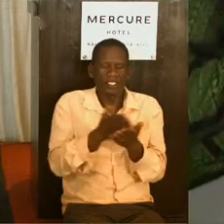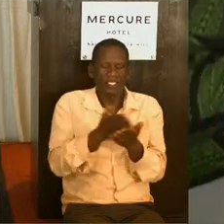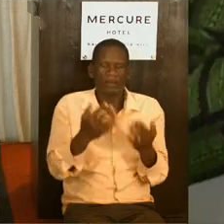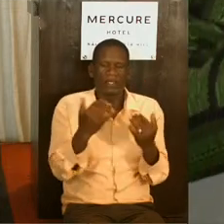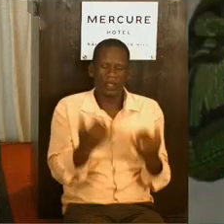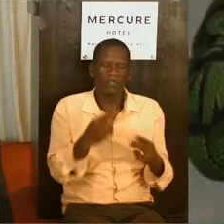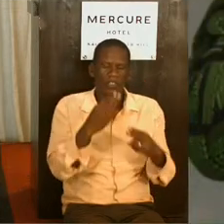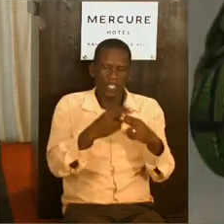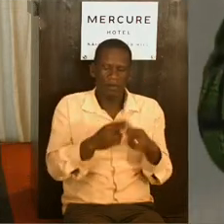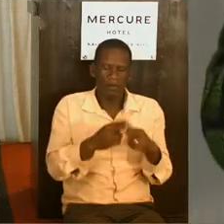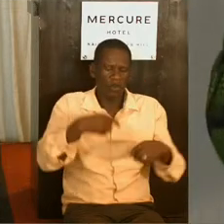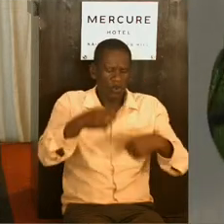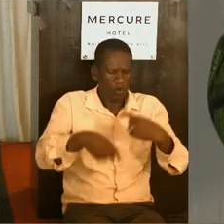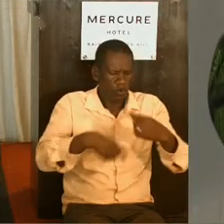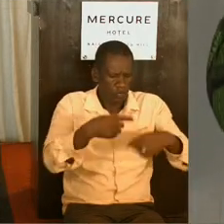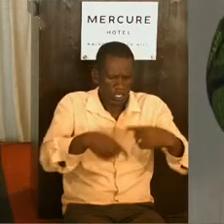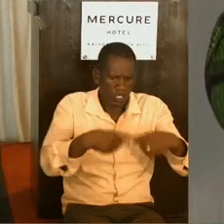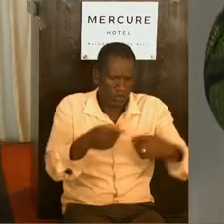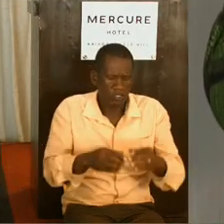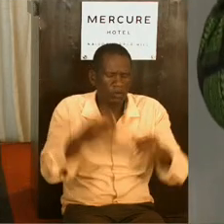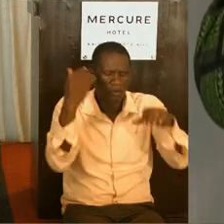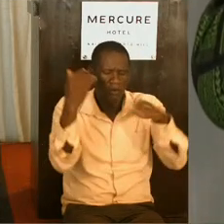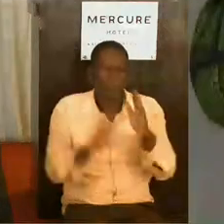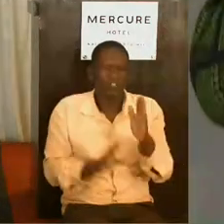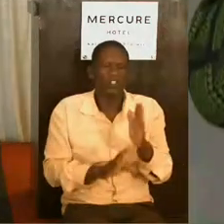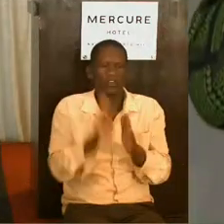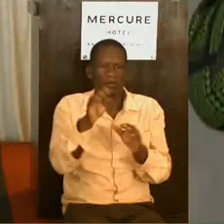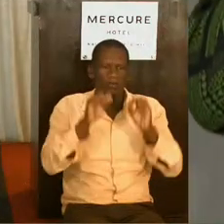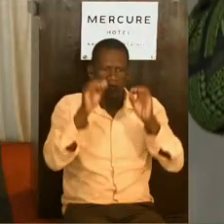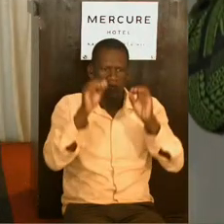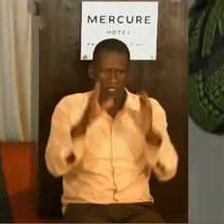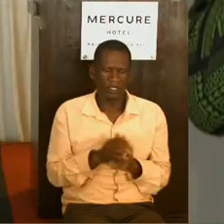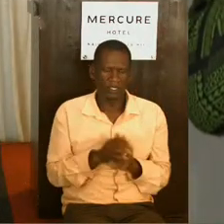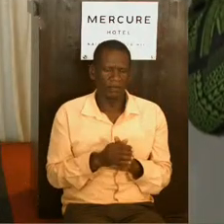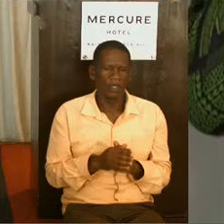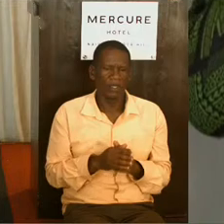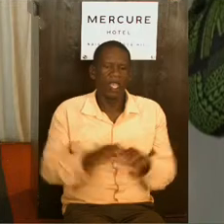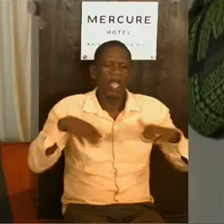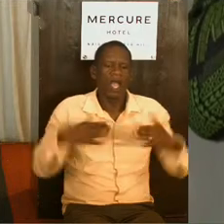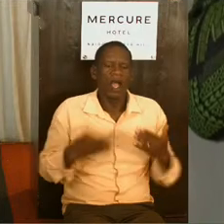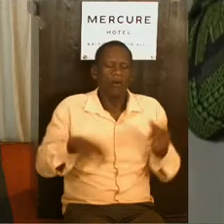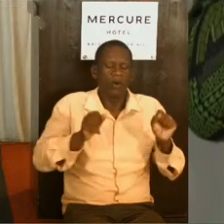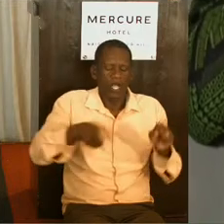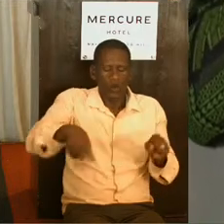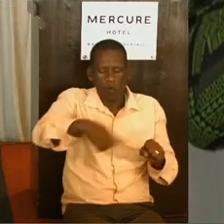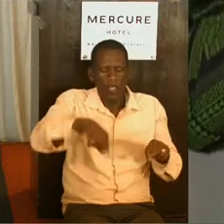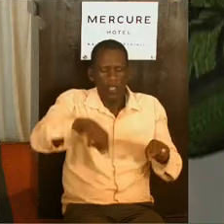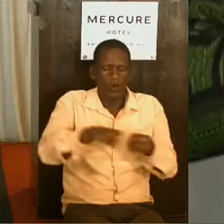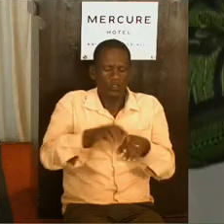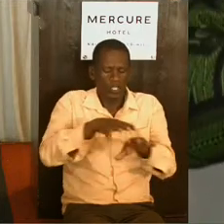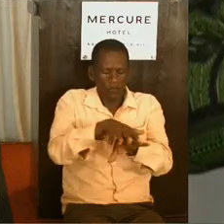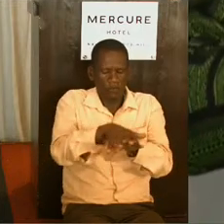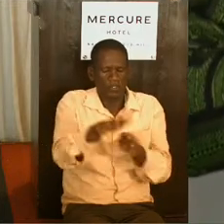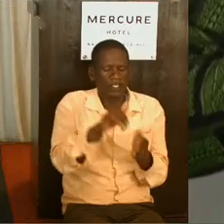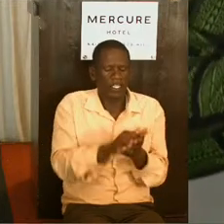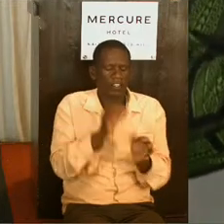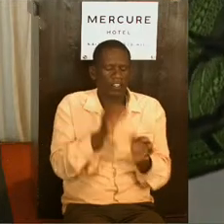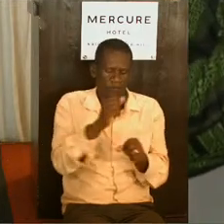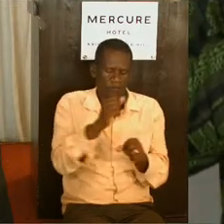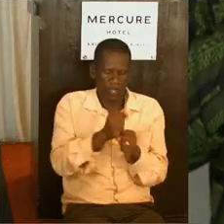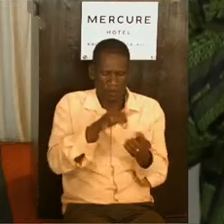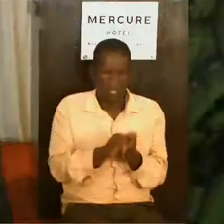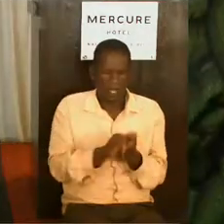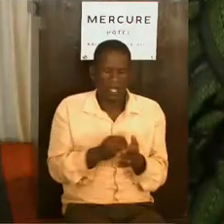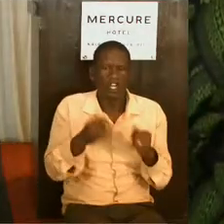they're now calling continuous professional development of teachers how can we also influence that and I think if we do that